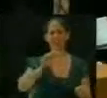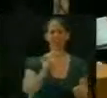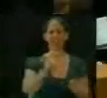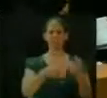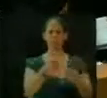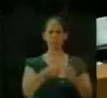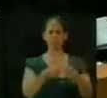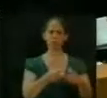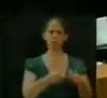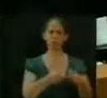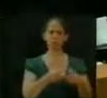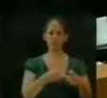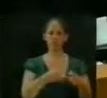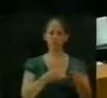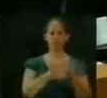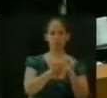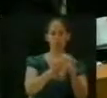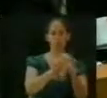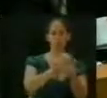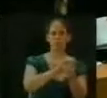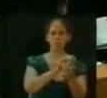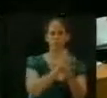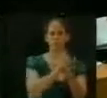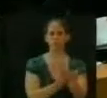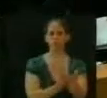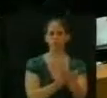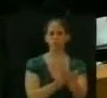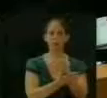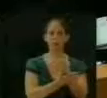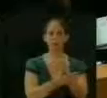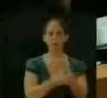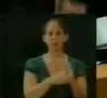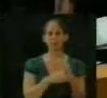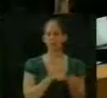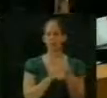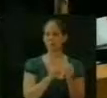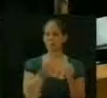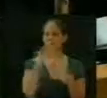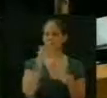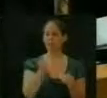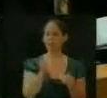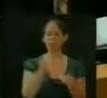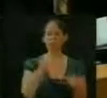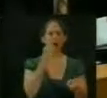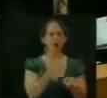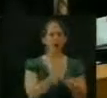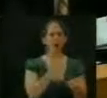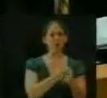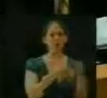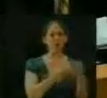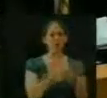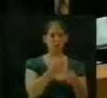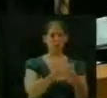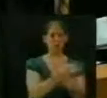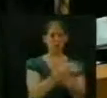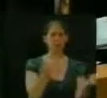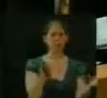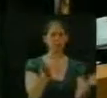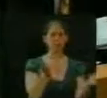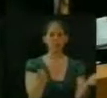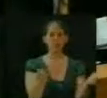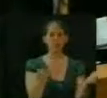it is, a very difficult task. And you acknowledge that. Several of